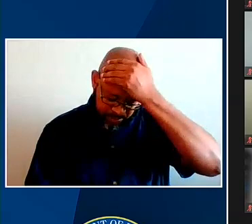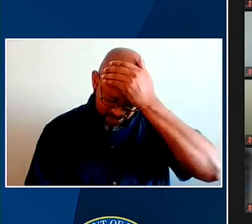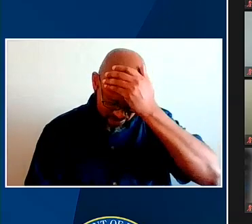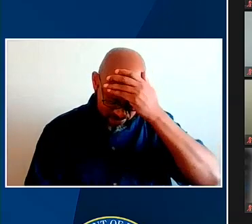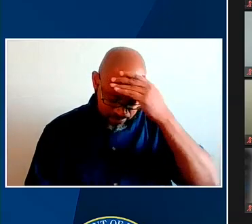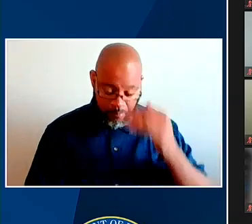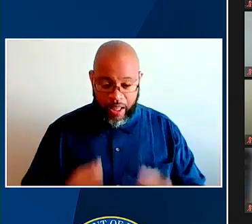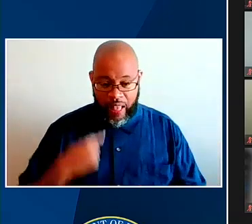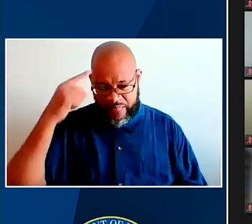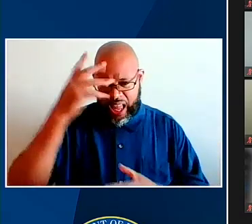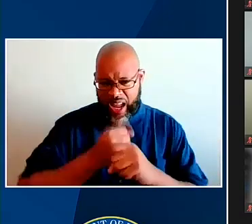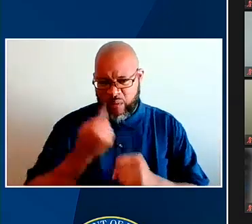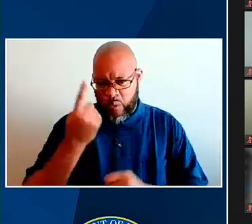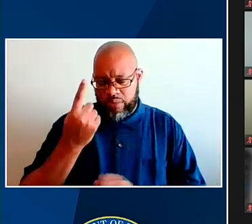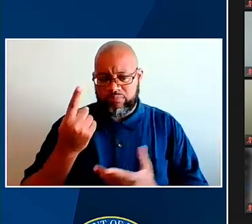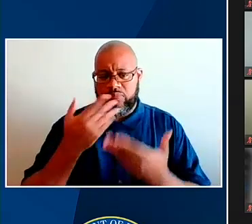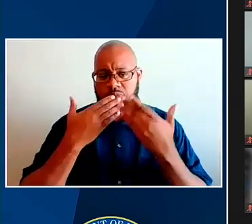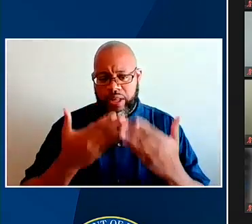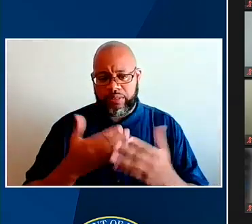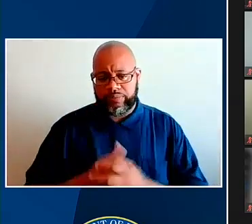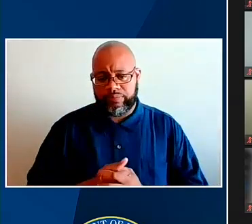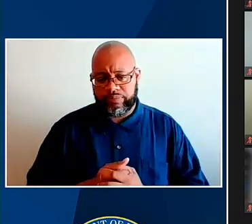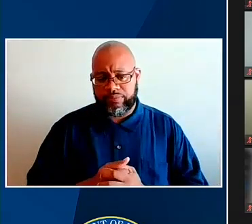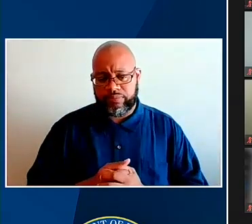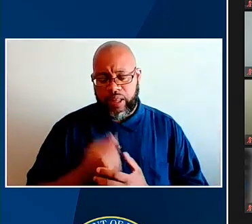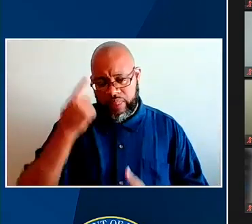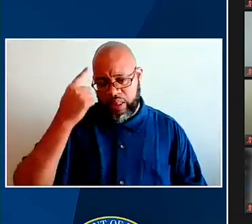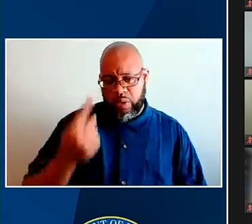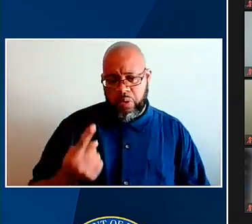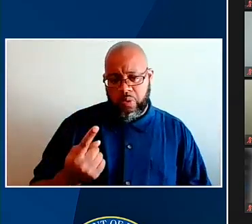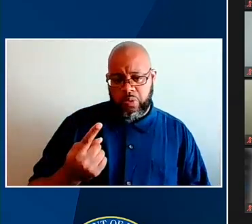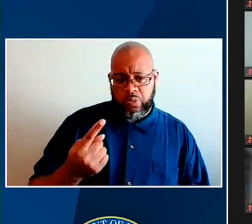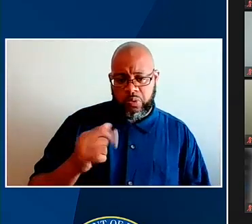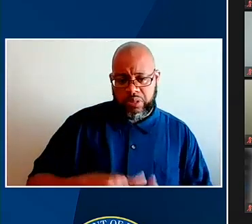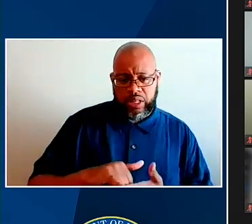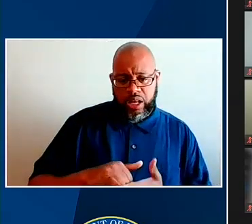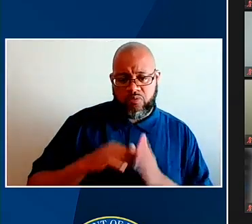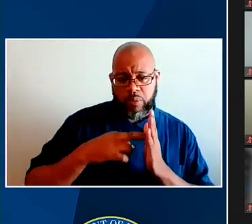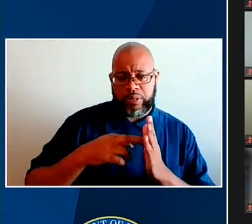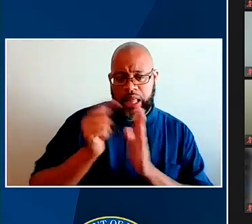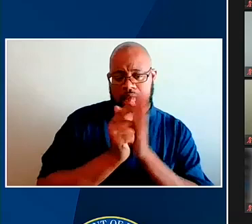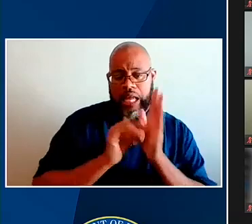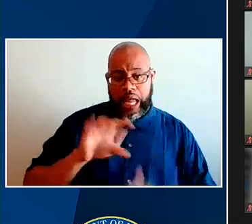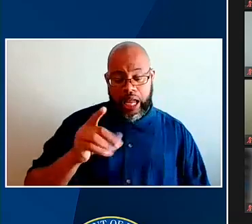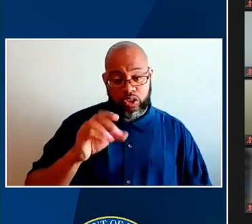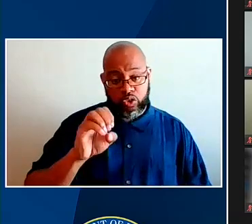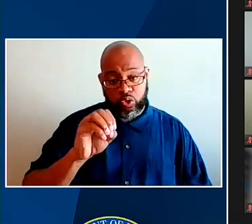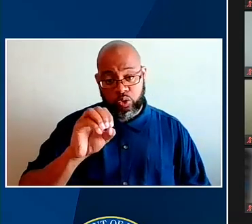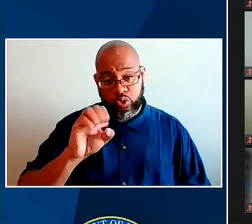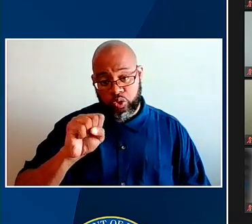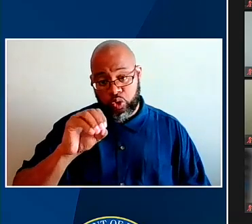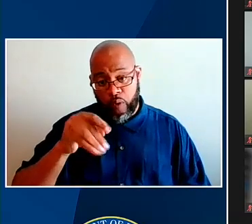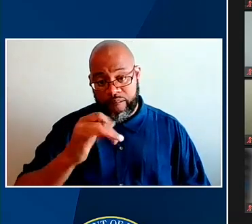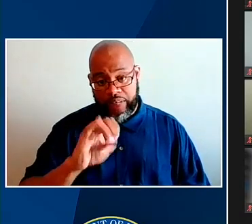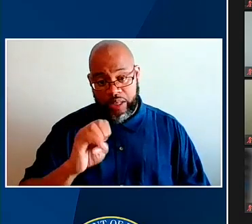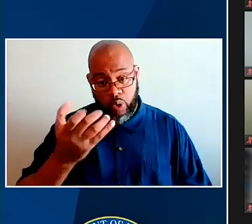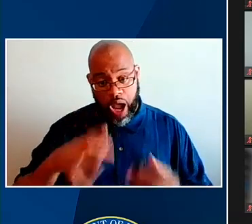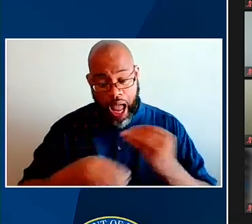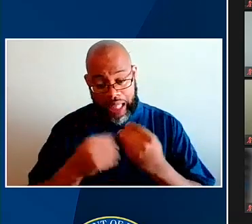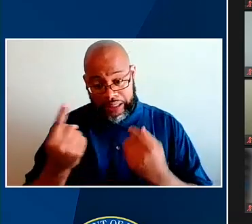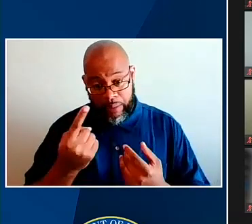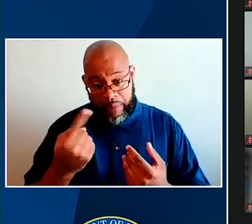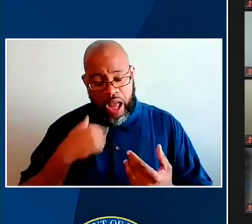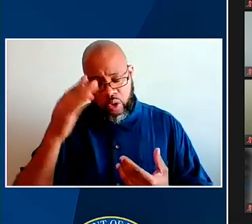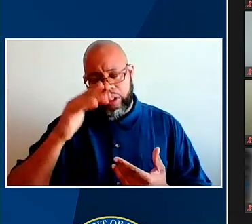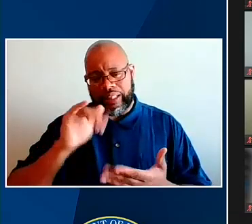I think I got everyone. Thank you. Thank you. I believe it was just the constituency representing legal aid. Sophie, did you want to add anything? I know there was some back and